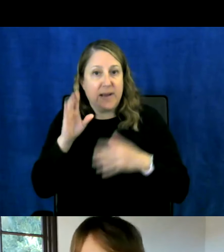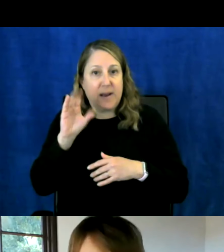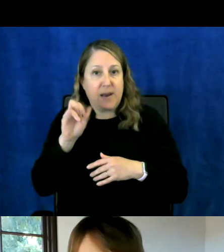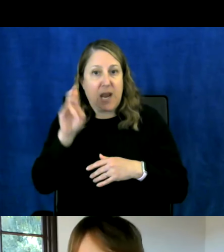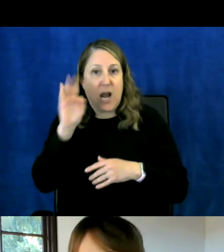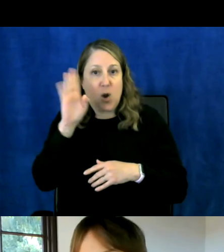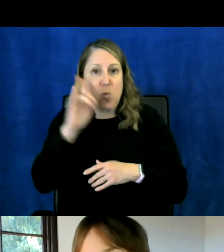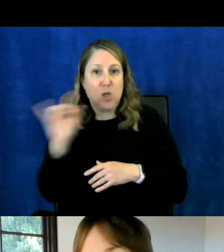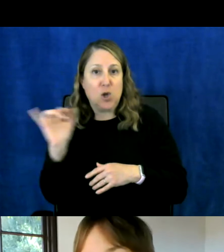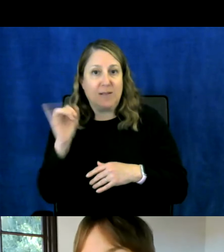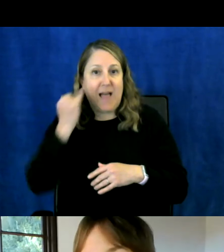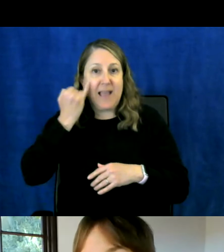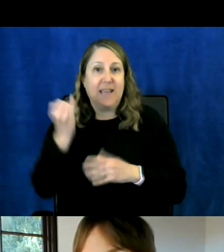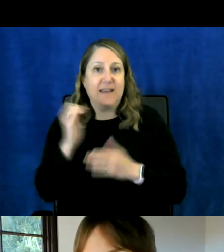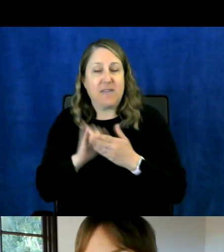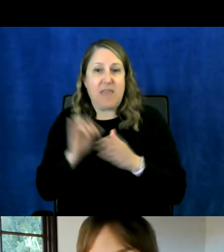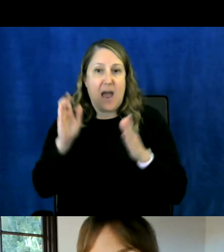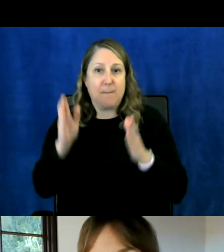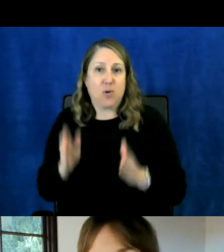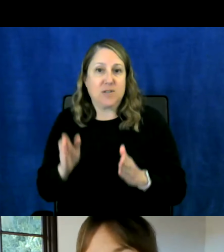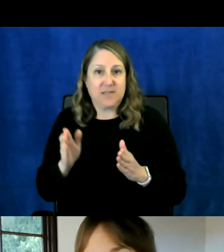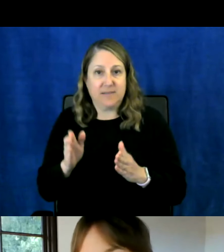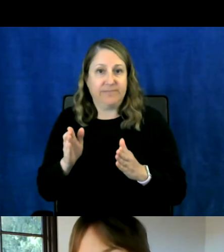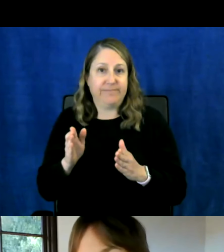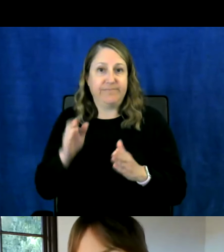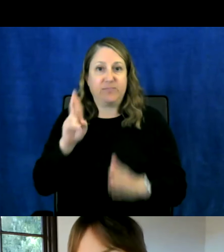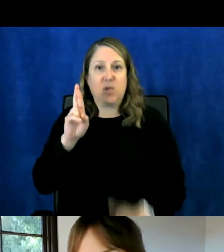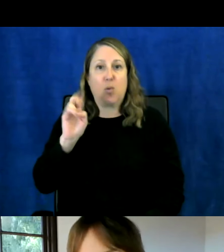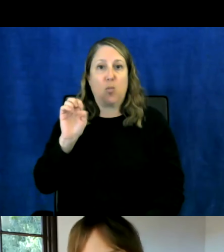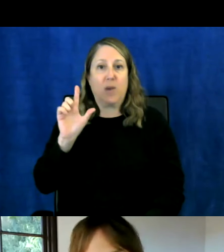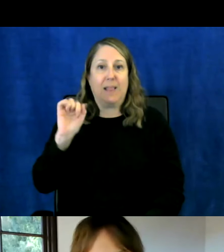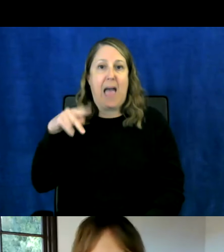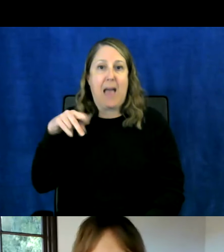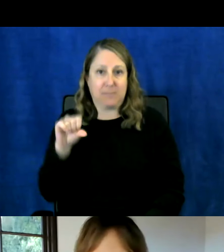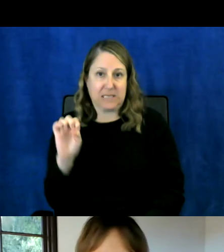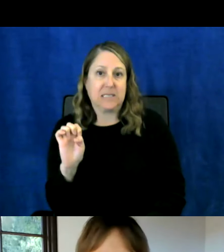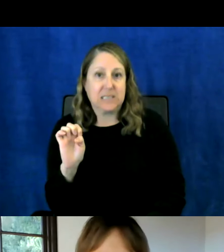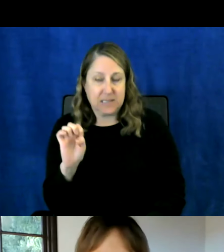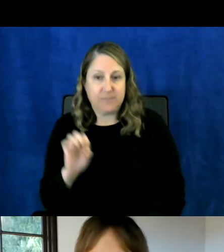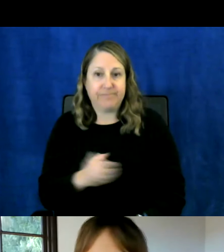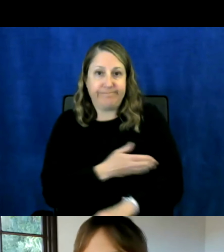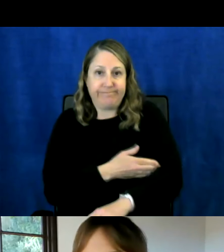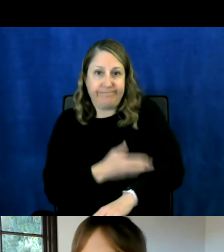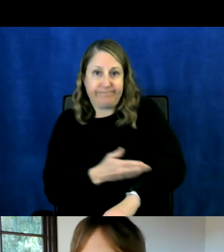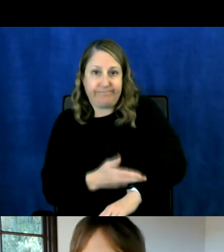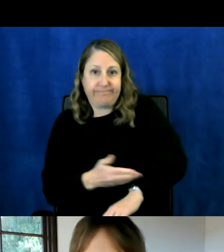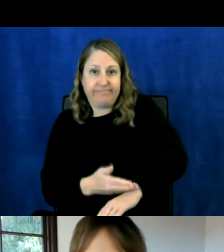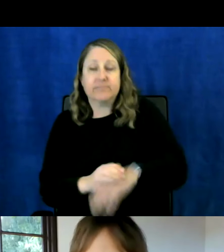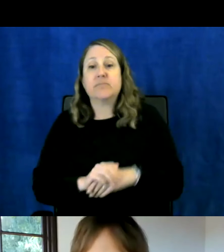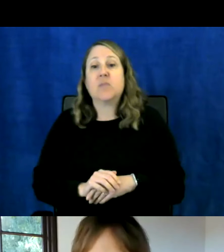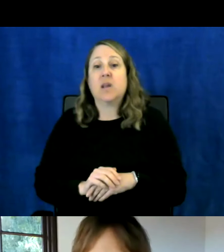case that an individual relapsed or their mental health was deteriorating. Next